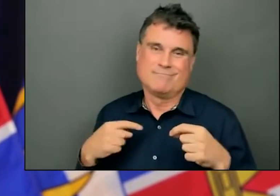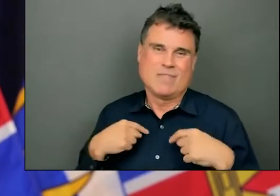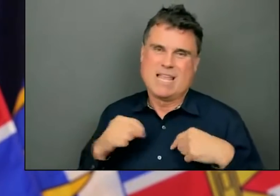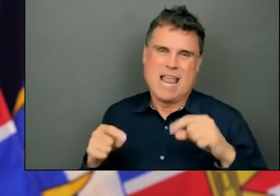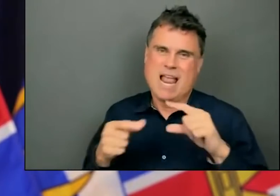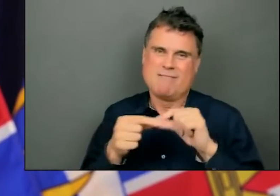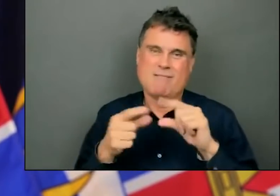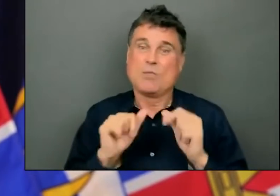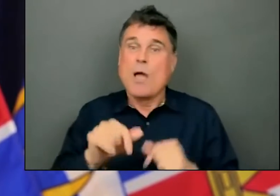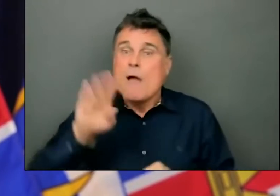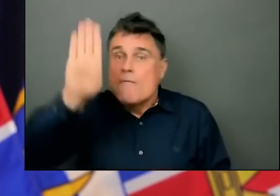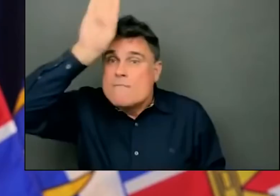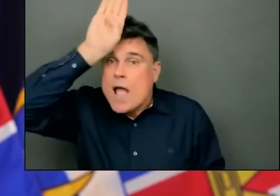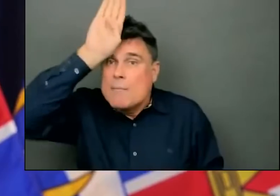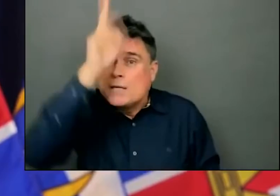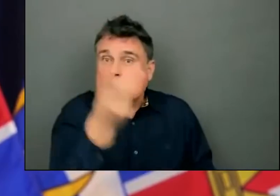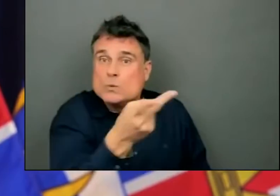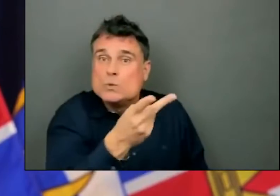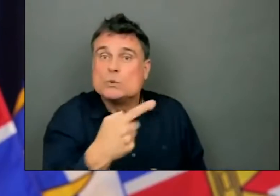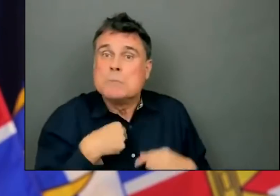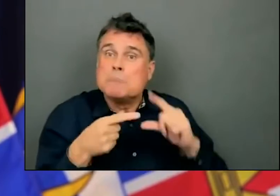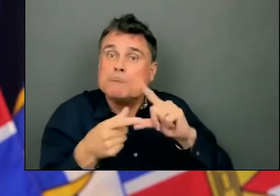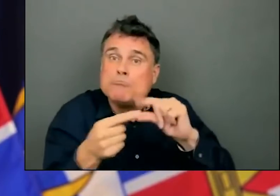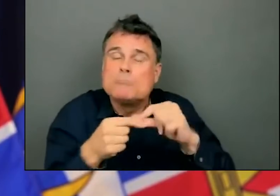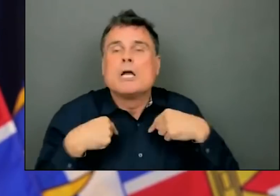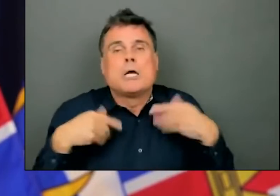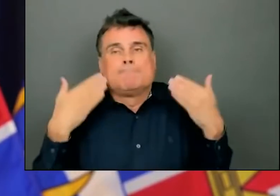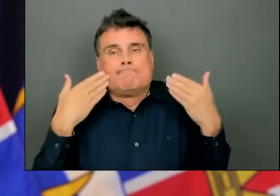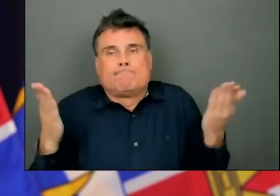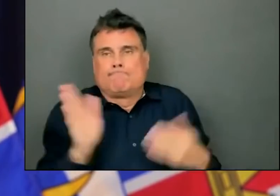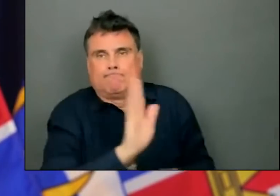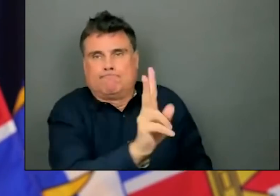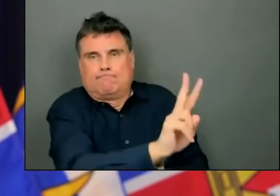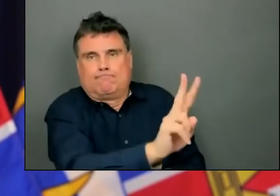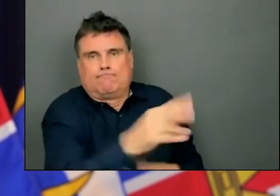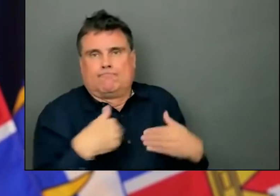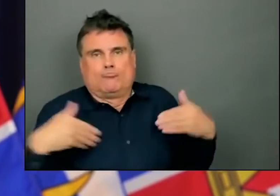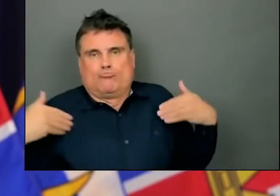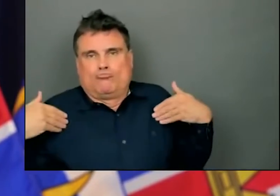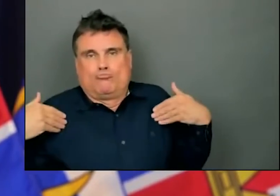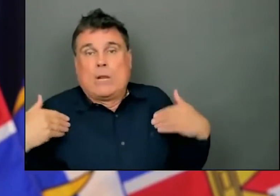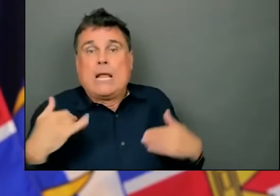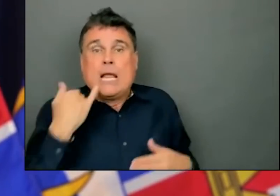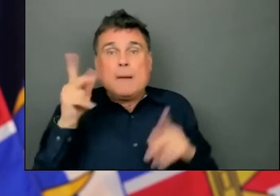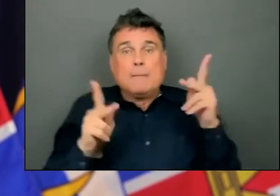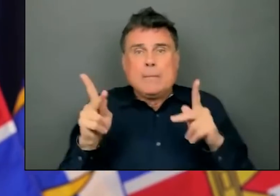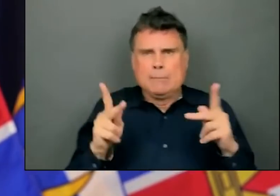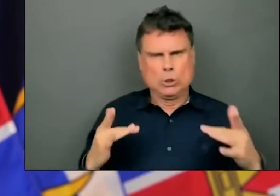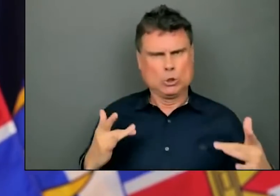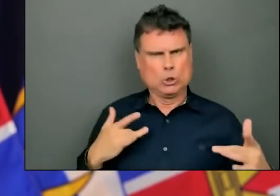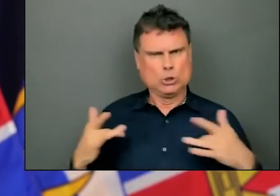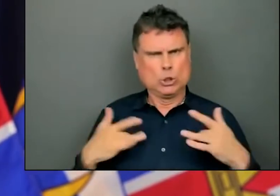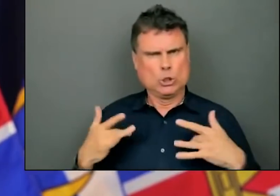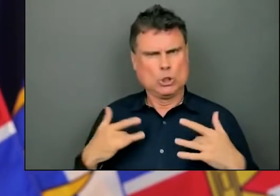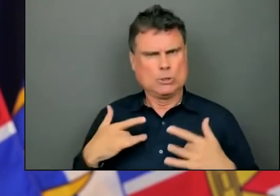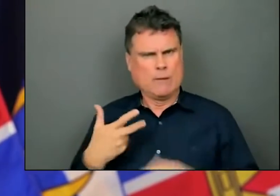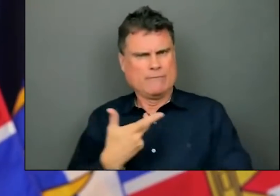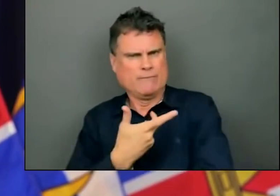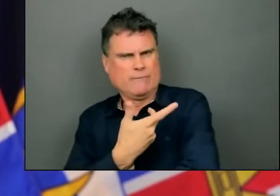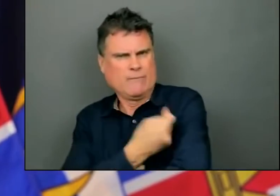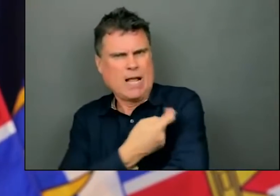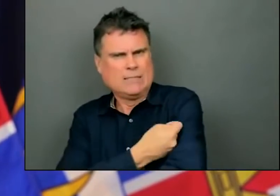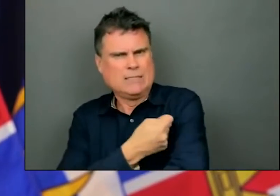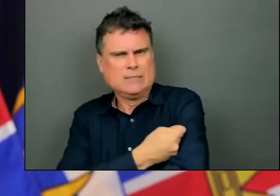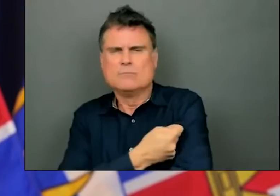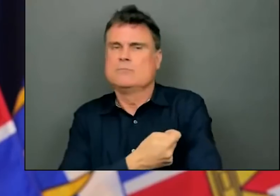is a new option now if people had concerns about the vaccines, if they had worries about confidence in the effectiveness and